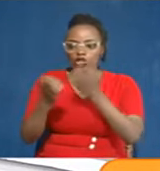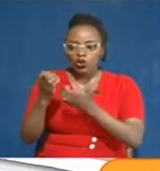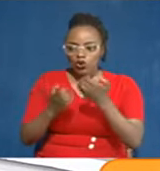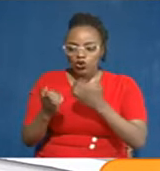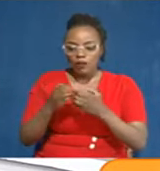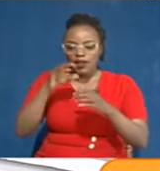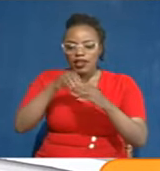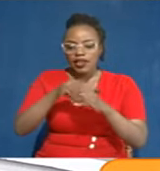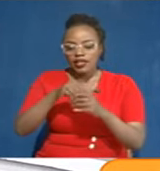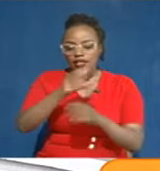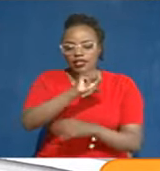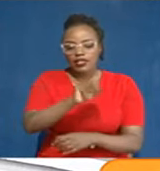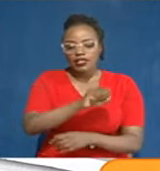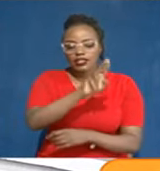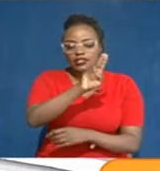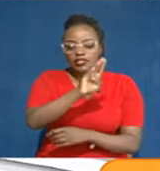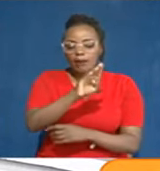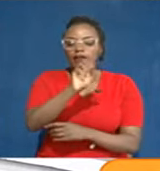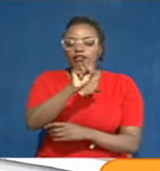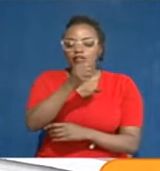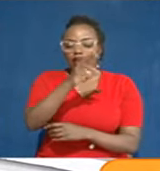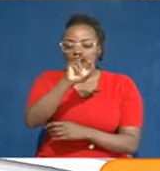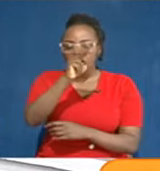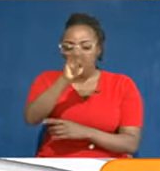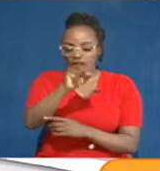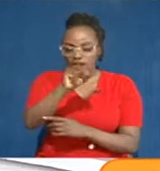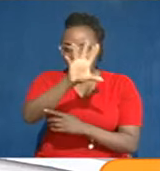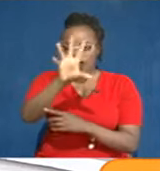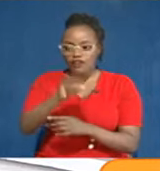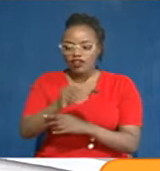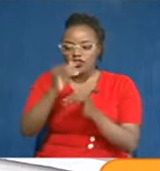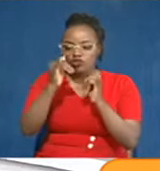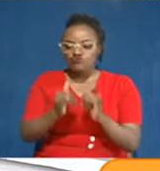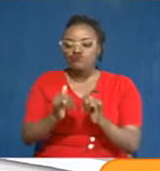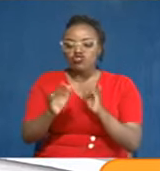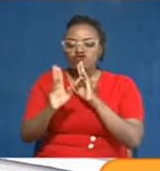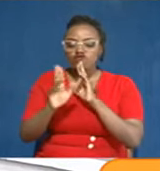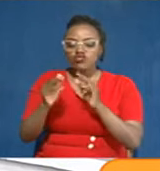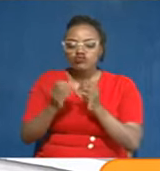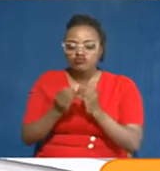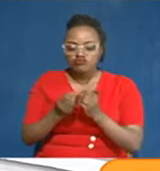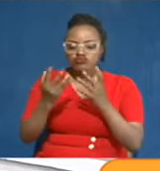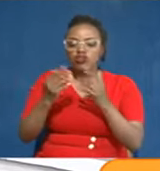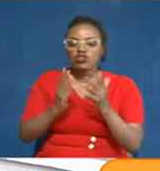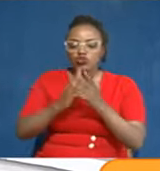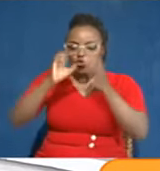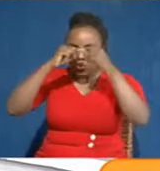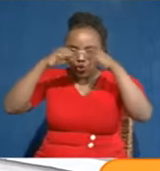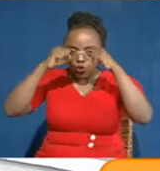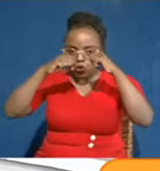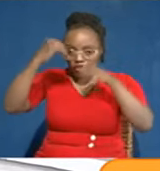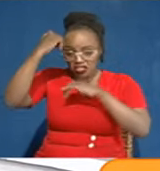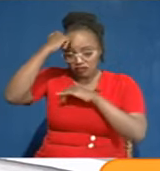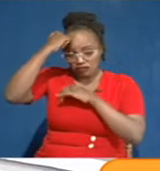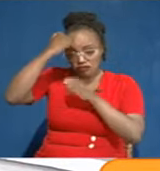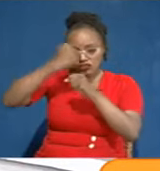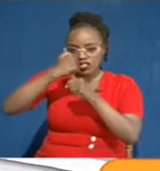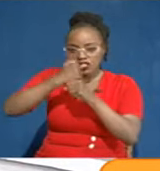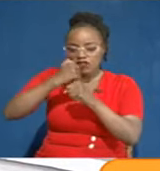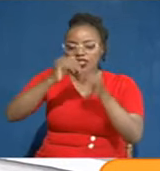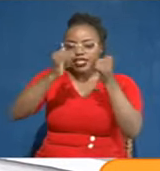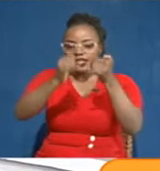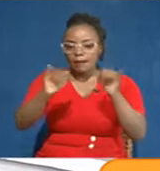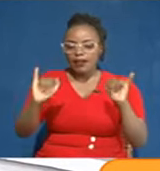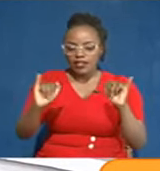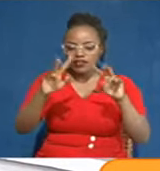across Sub-Saharan Africa in 2023, according to a new report released by Google. Now, the study conducted by